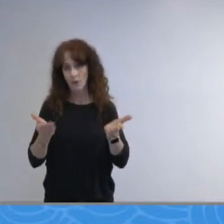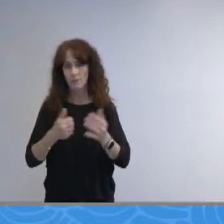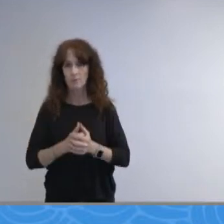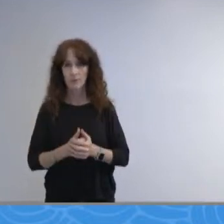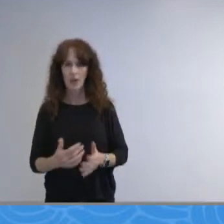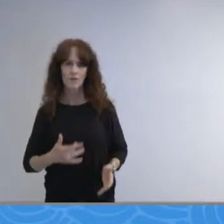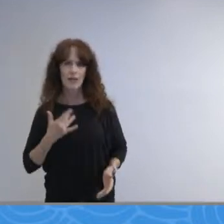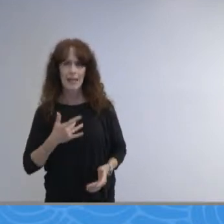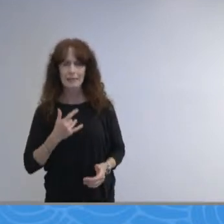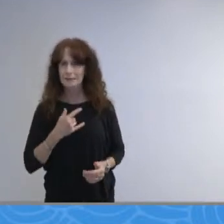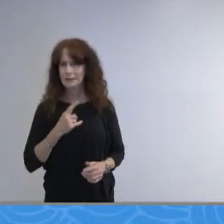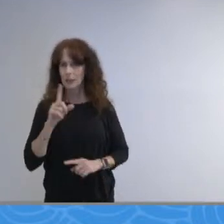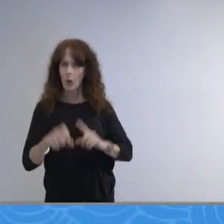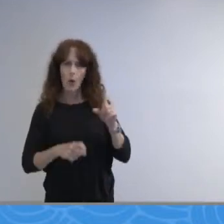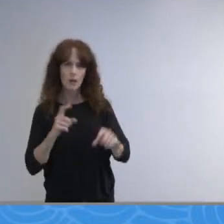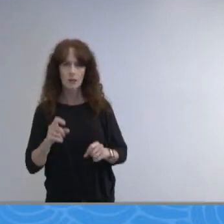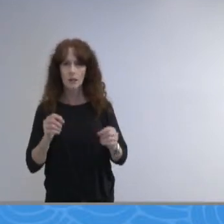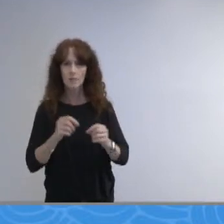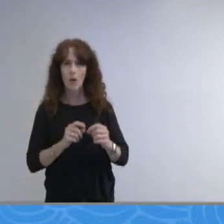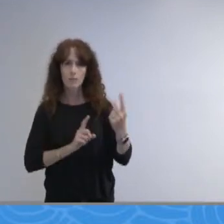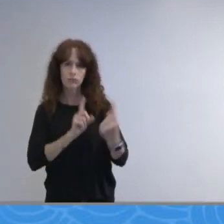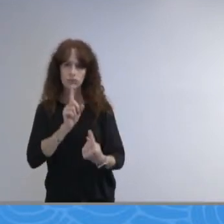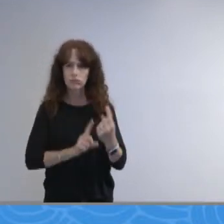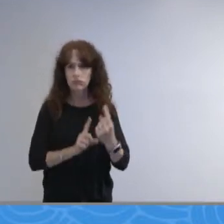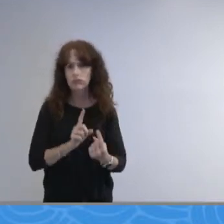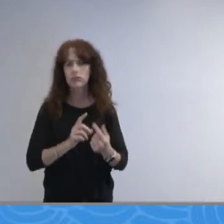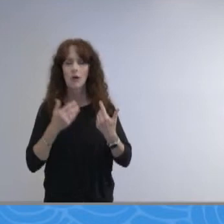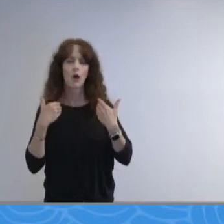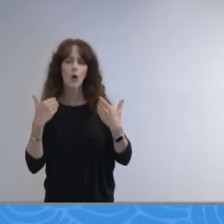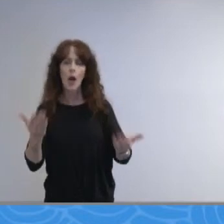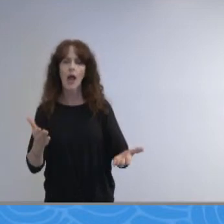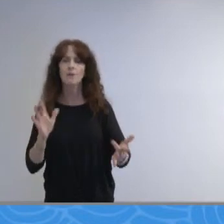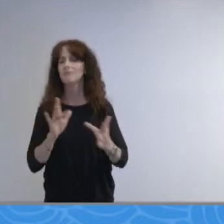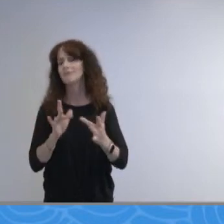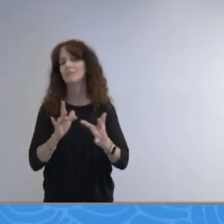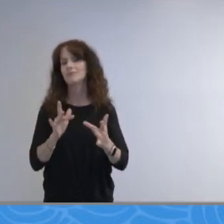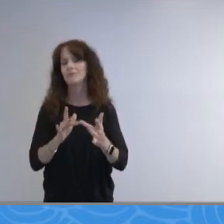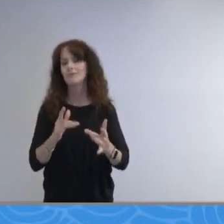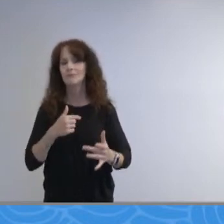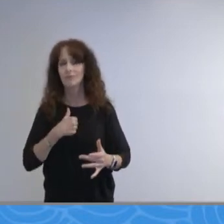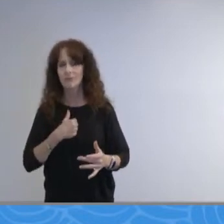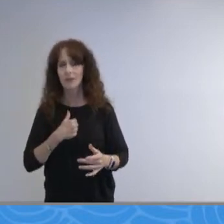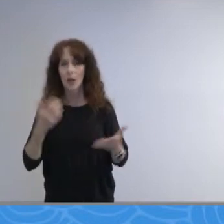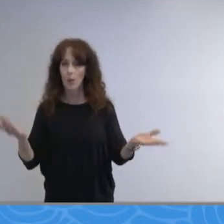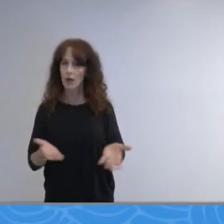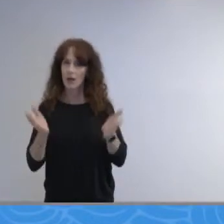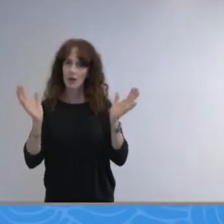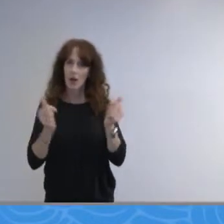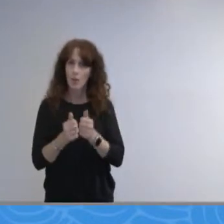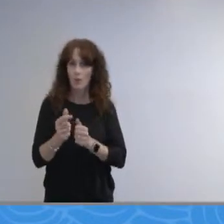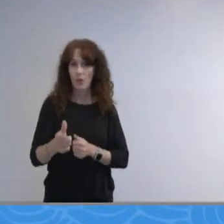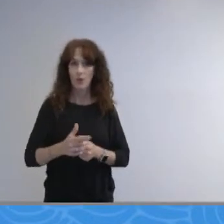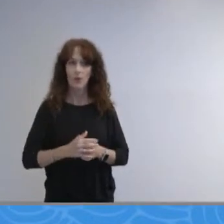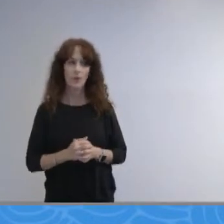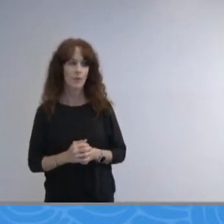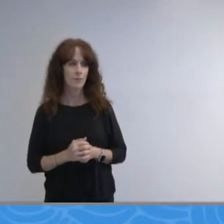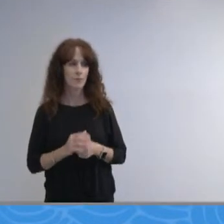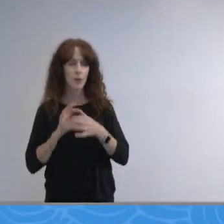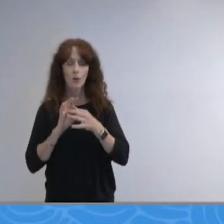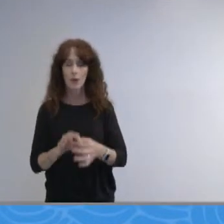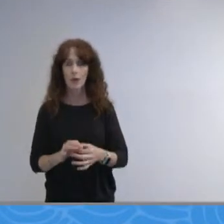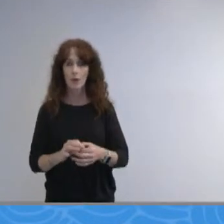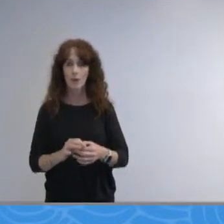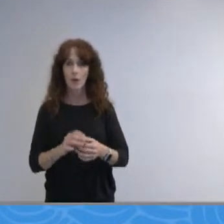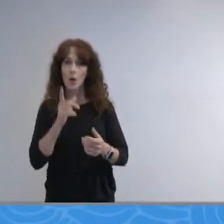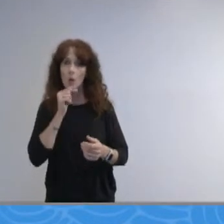like you have questions and you want to be more engaged, just go ahead and reach out. We're here to talk to you. With regard to who